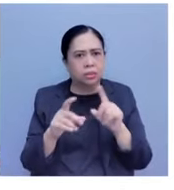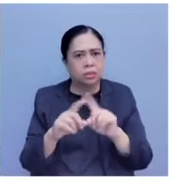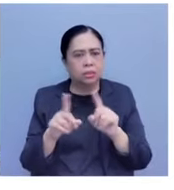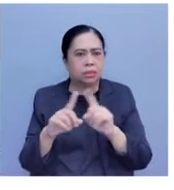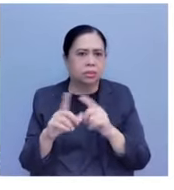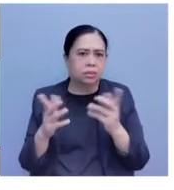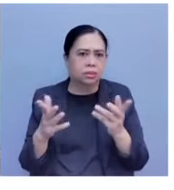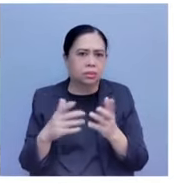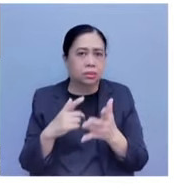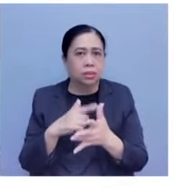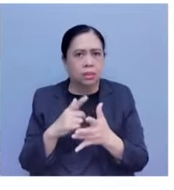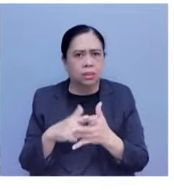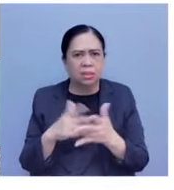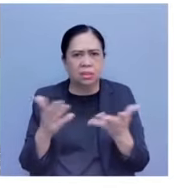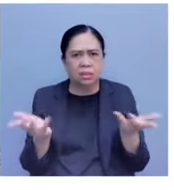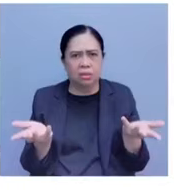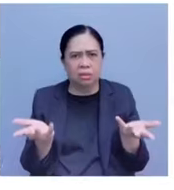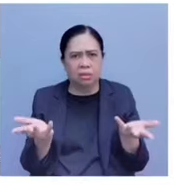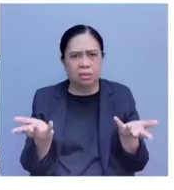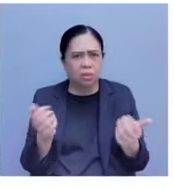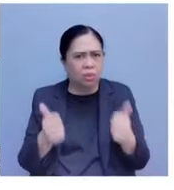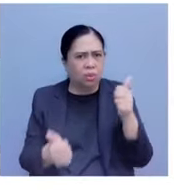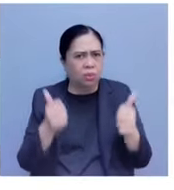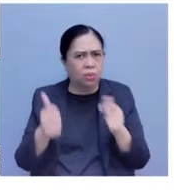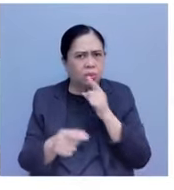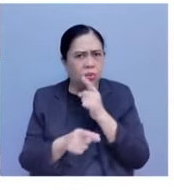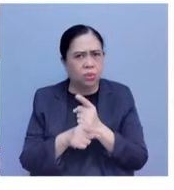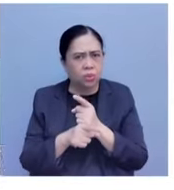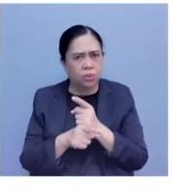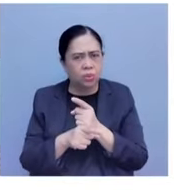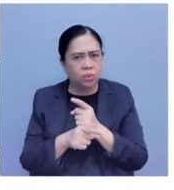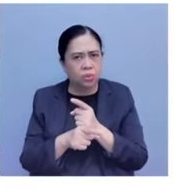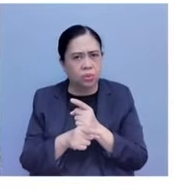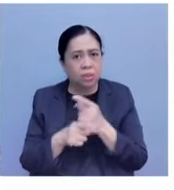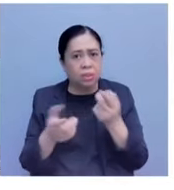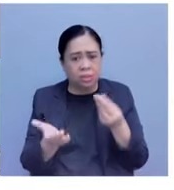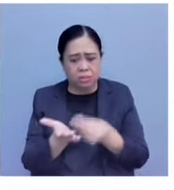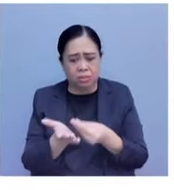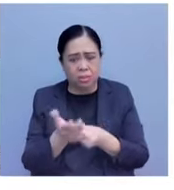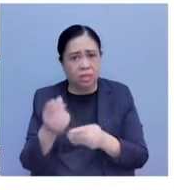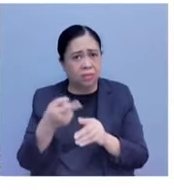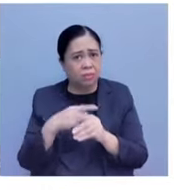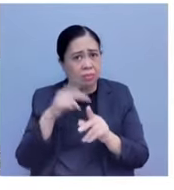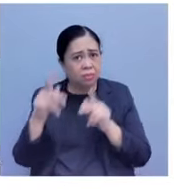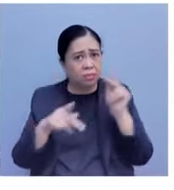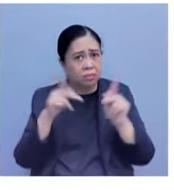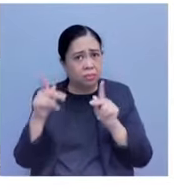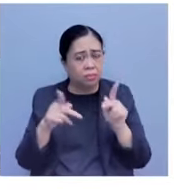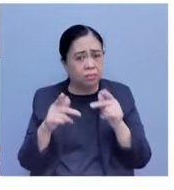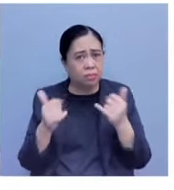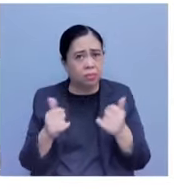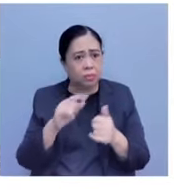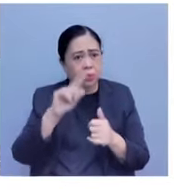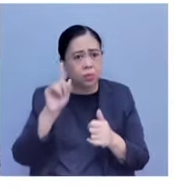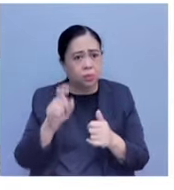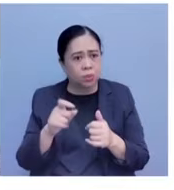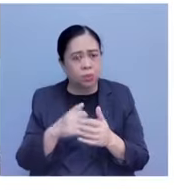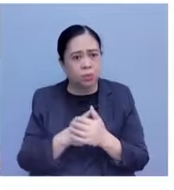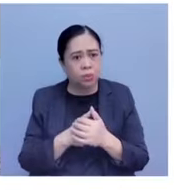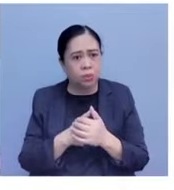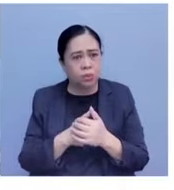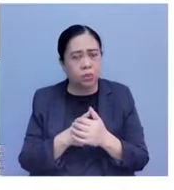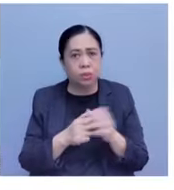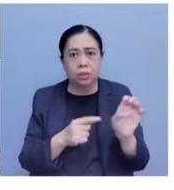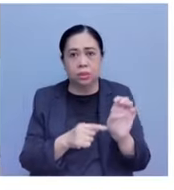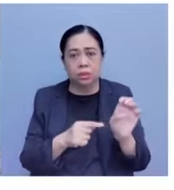Then what's the truth? These are public funds. So The question now is this. The